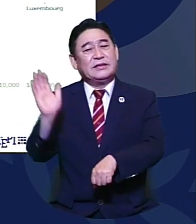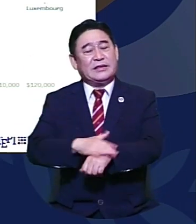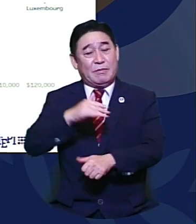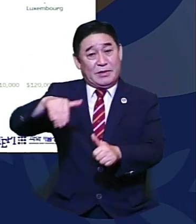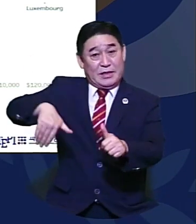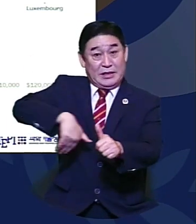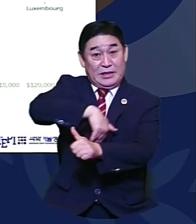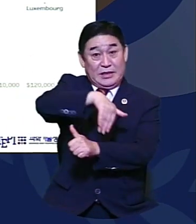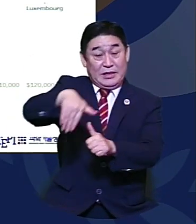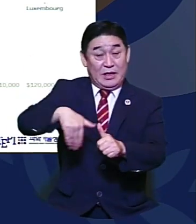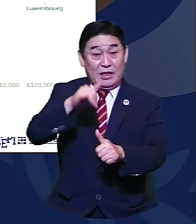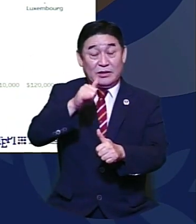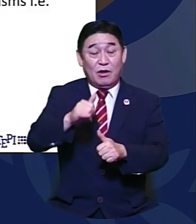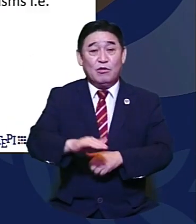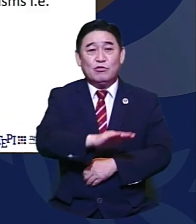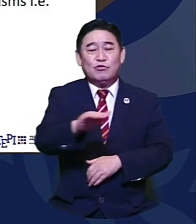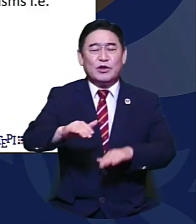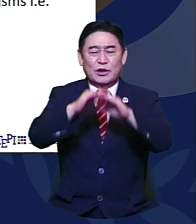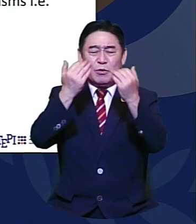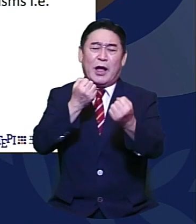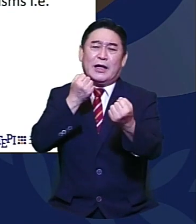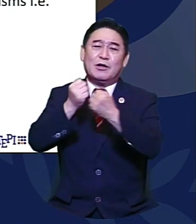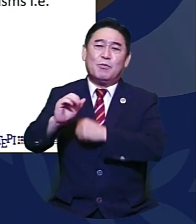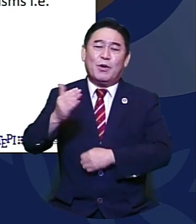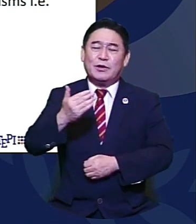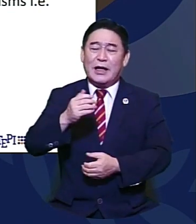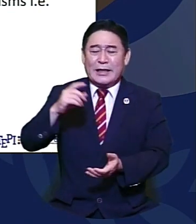to consider together.